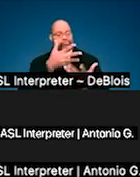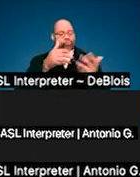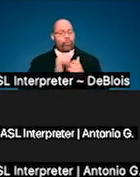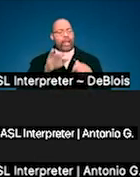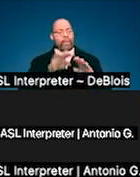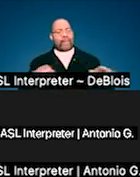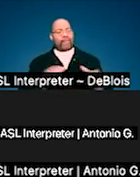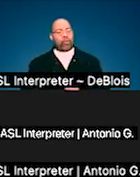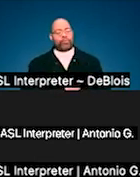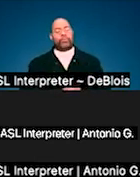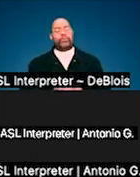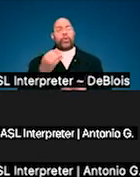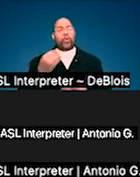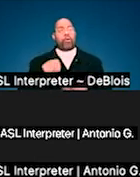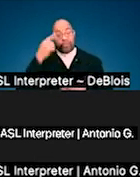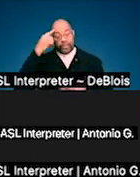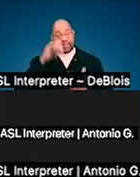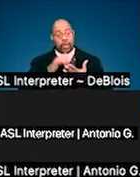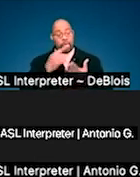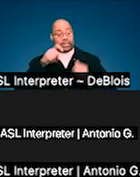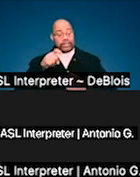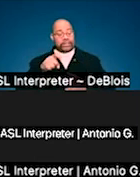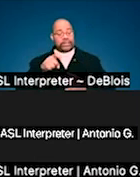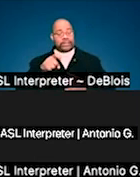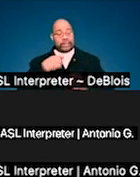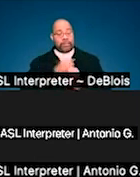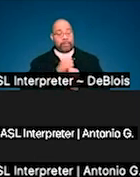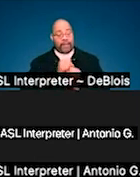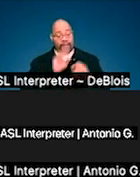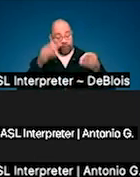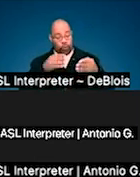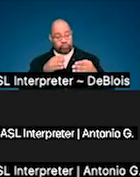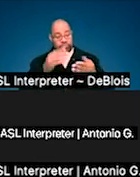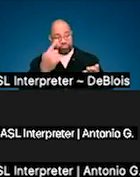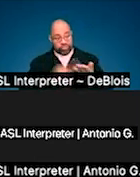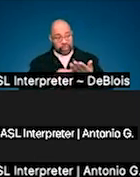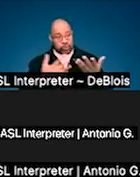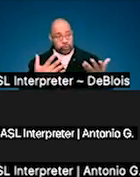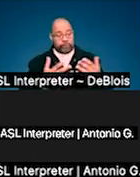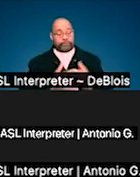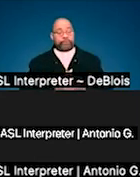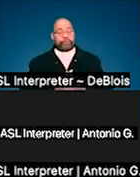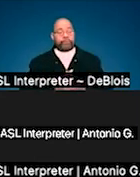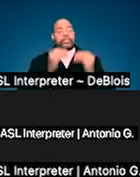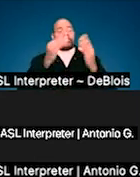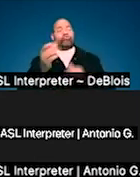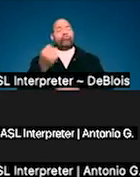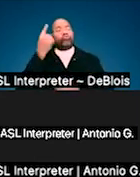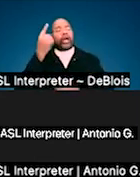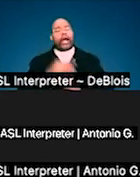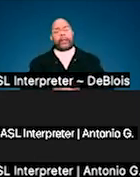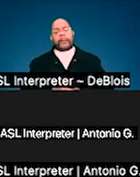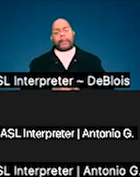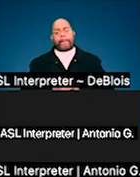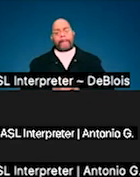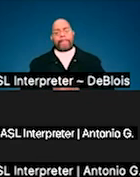platform. So I think what needs to be made, the main focus of conversation is for teachers to understand